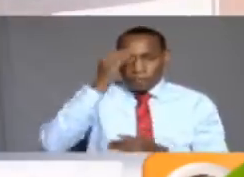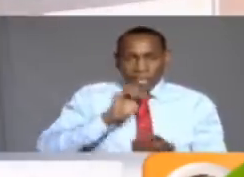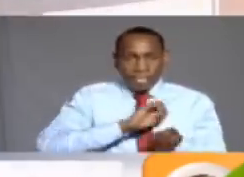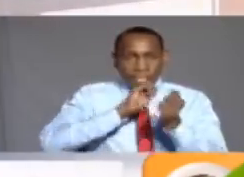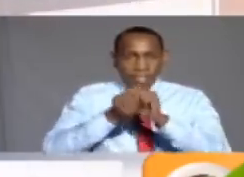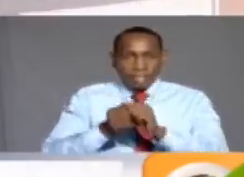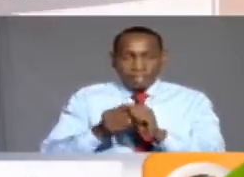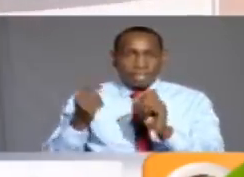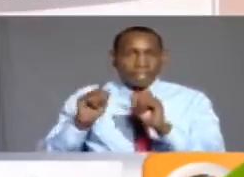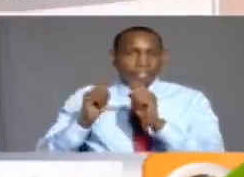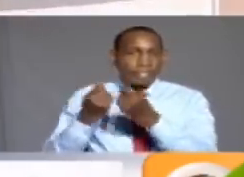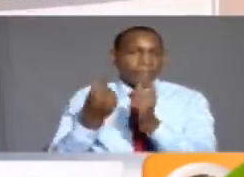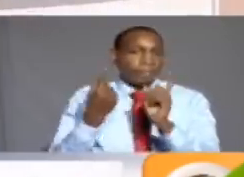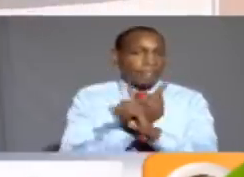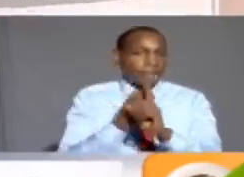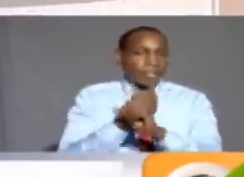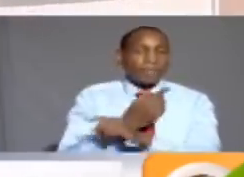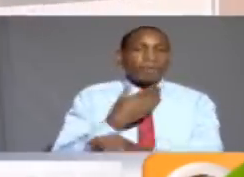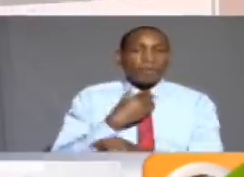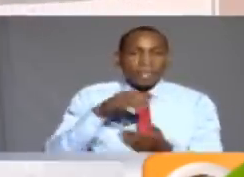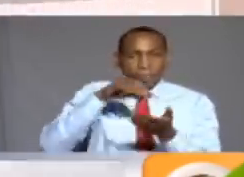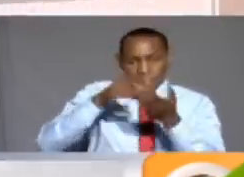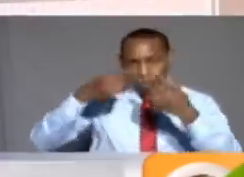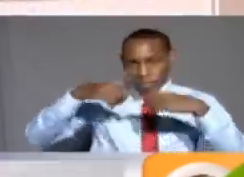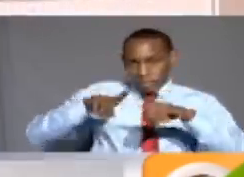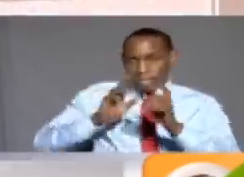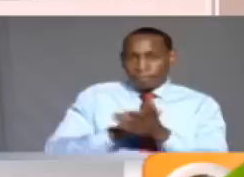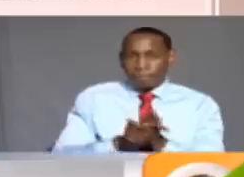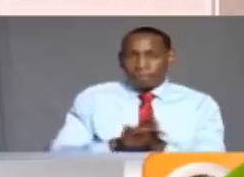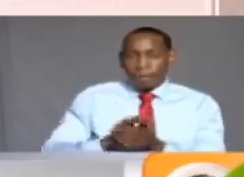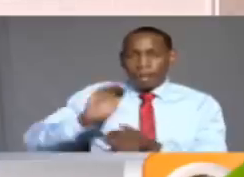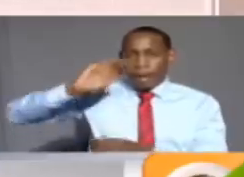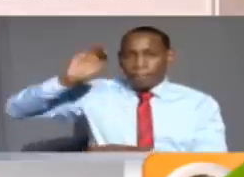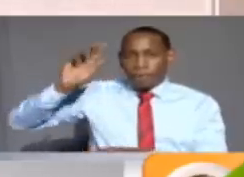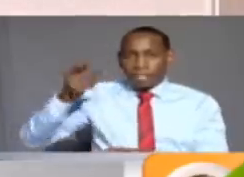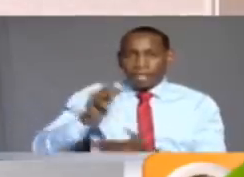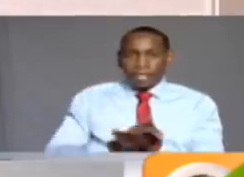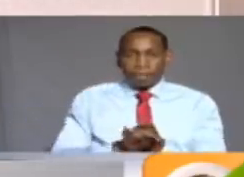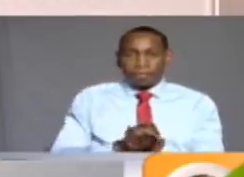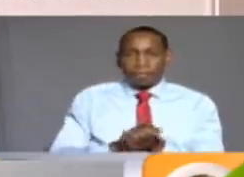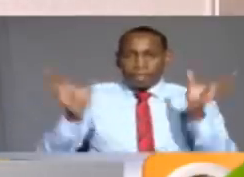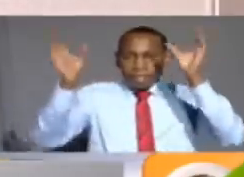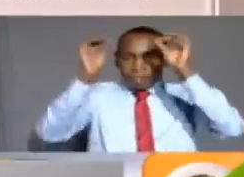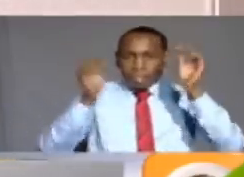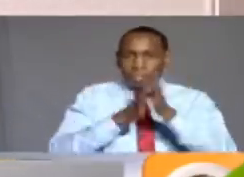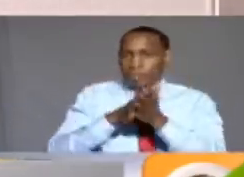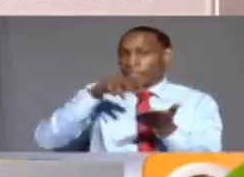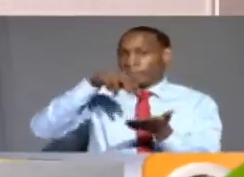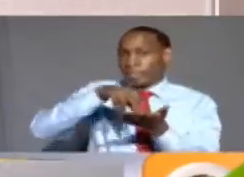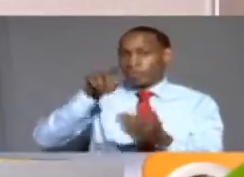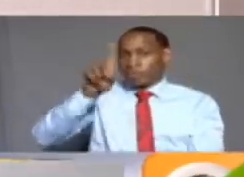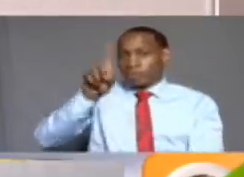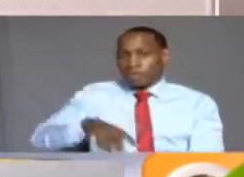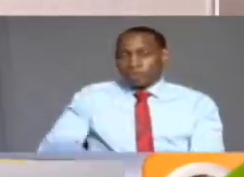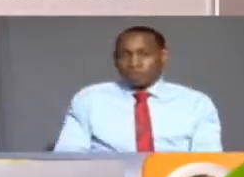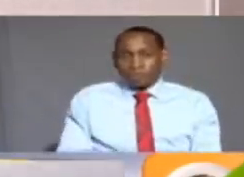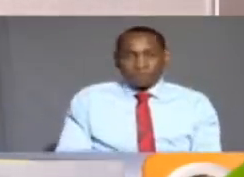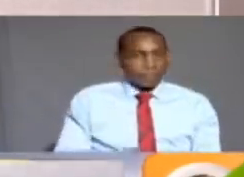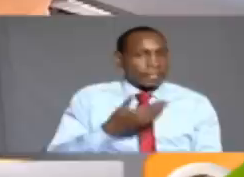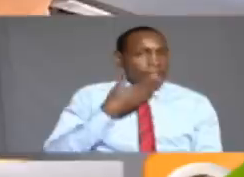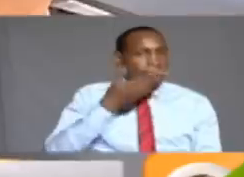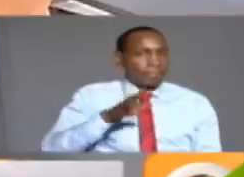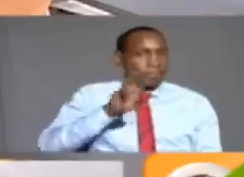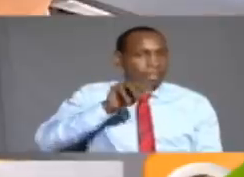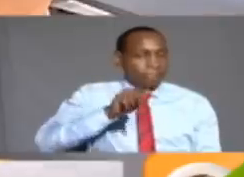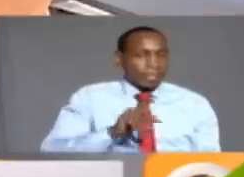one team to another? Is it trying to position yourself as Mount Kenya presidential candidate? As you respond, Moses